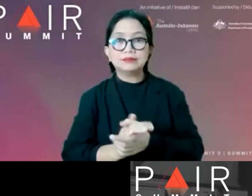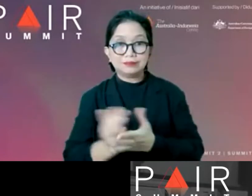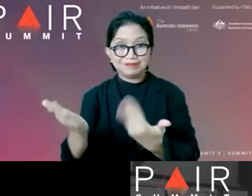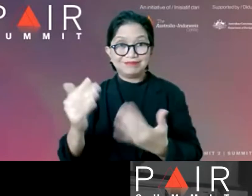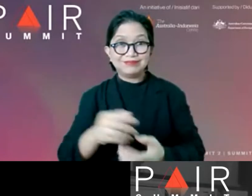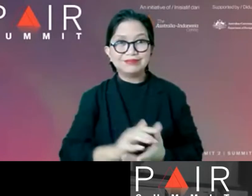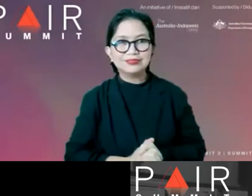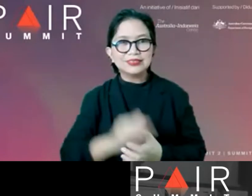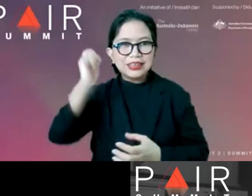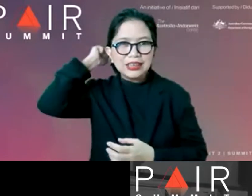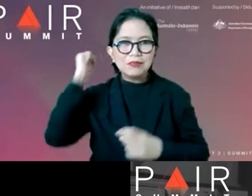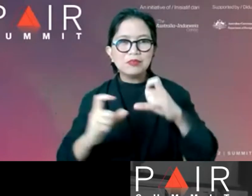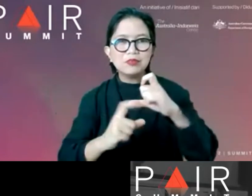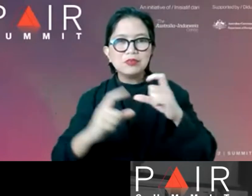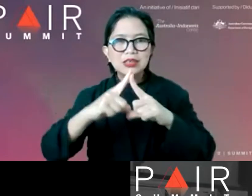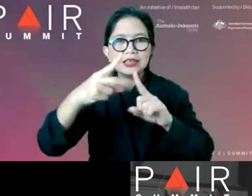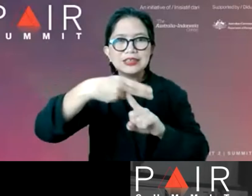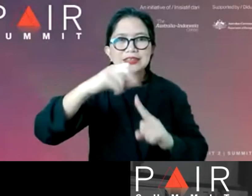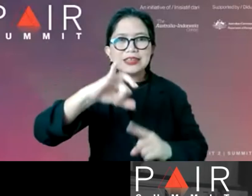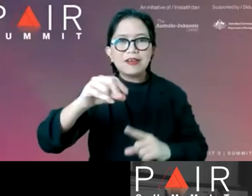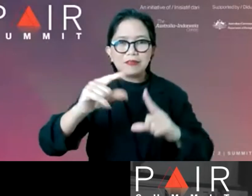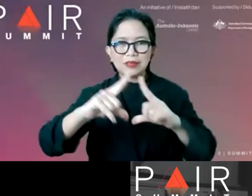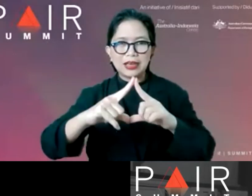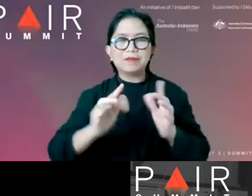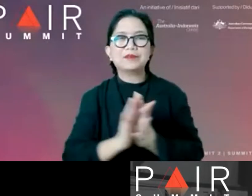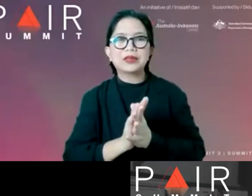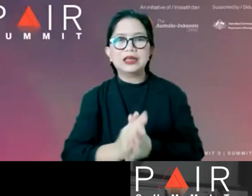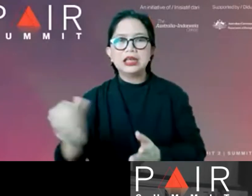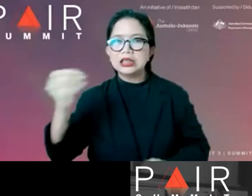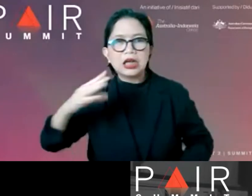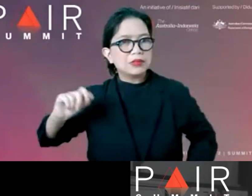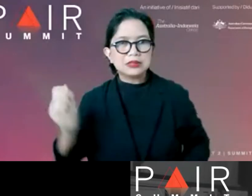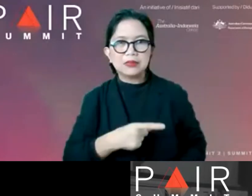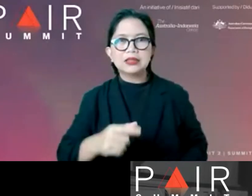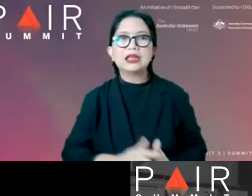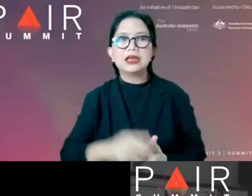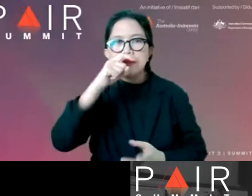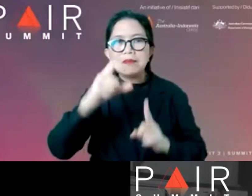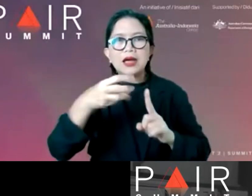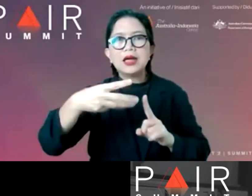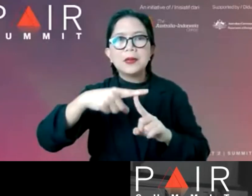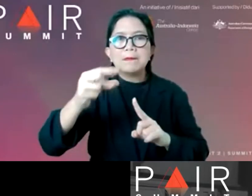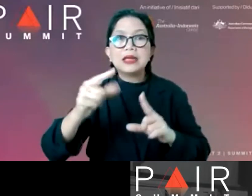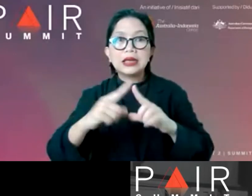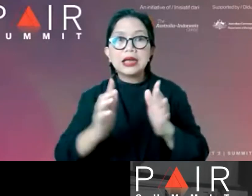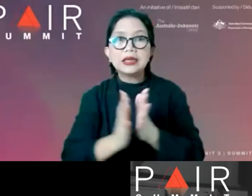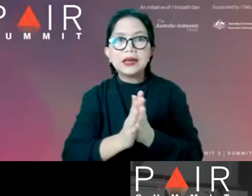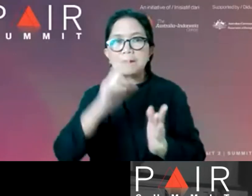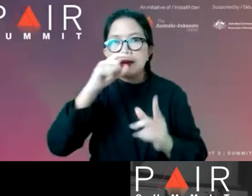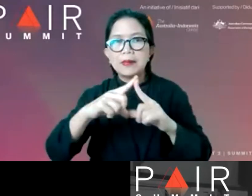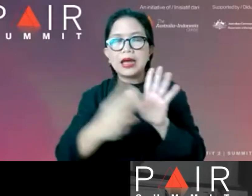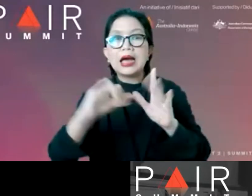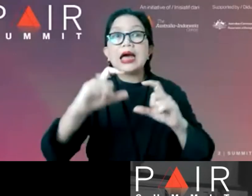like a very quick response from Pak Petra and Pak Anis. Yes, it's very true. And I just add